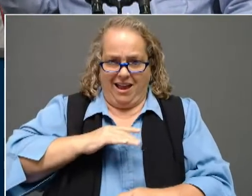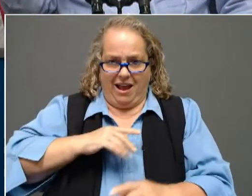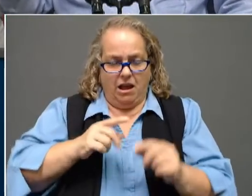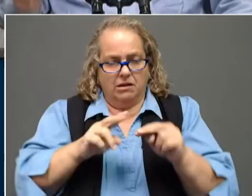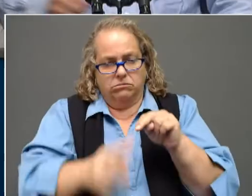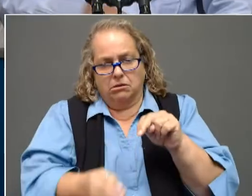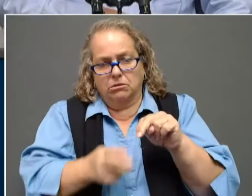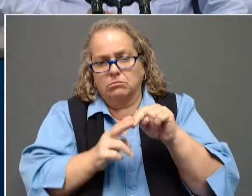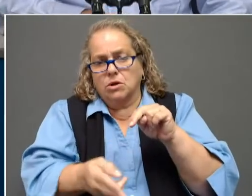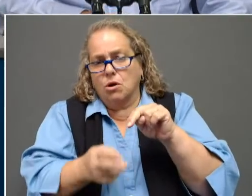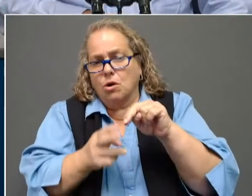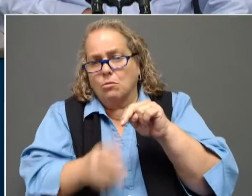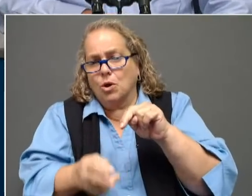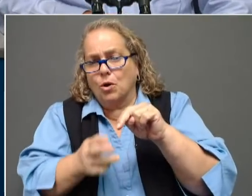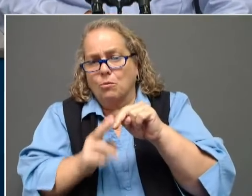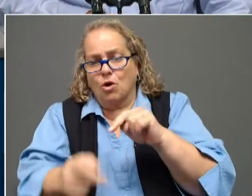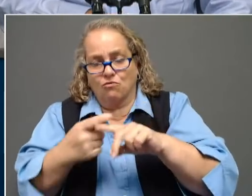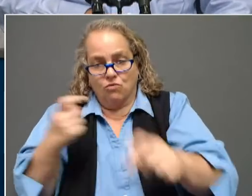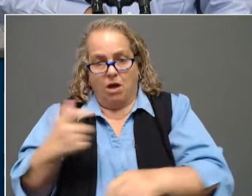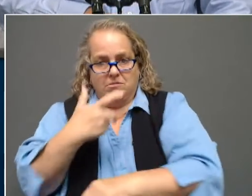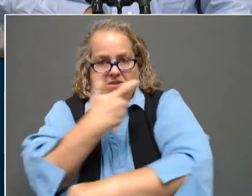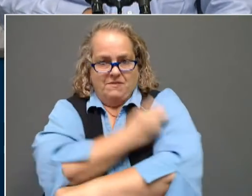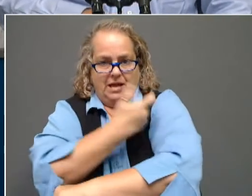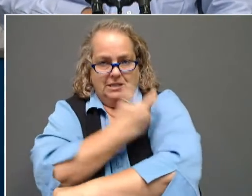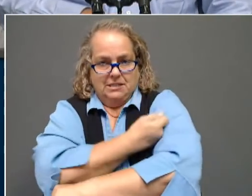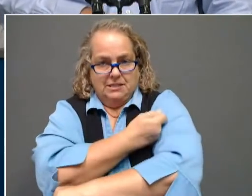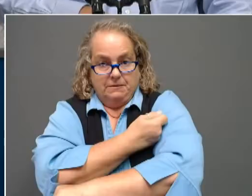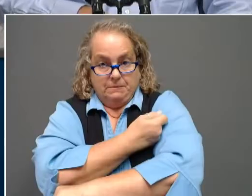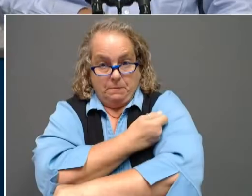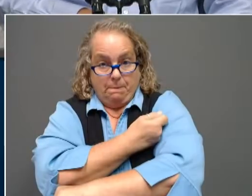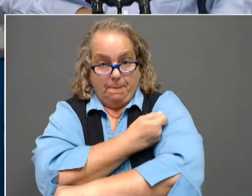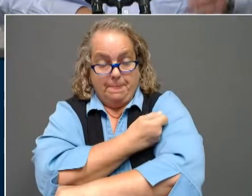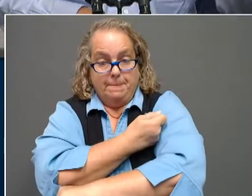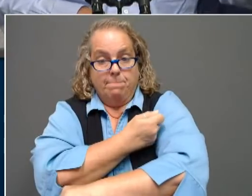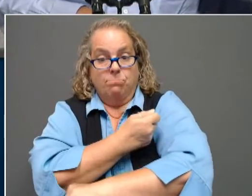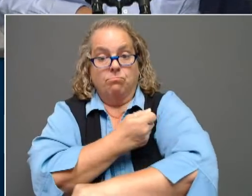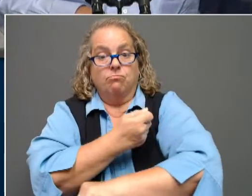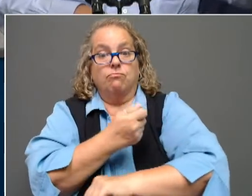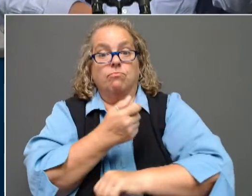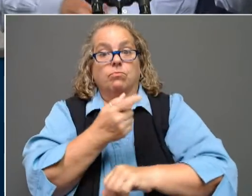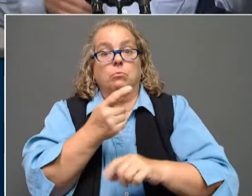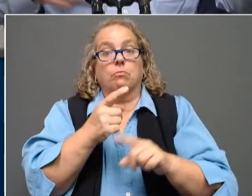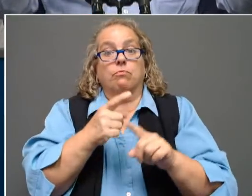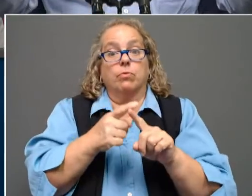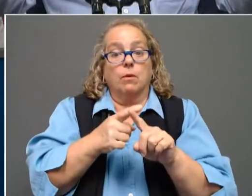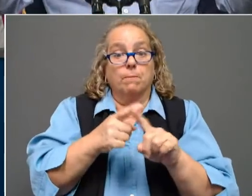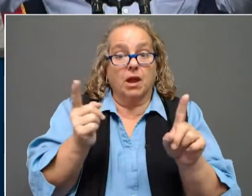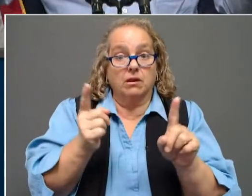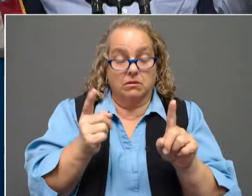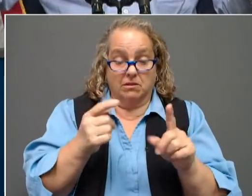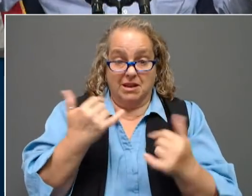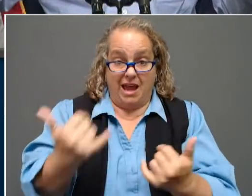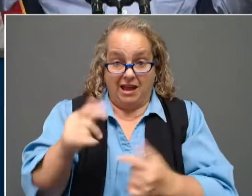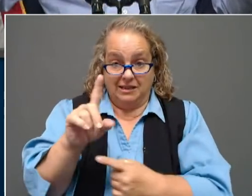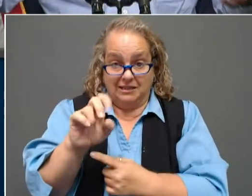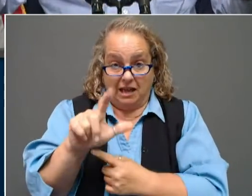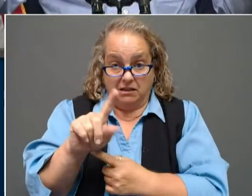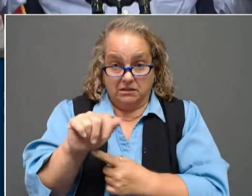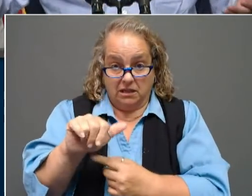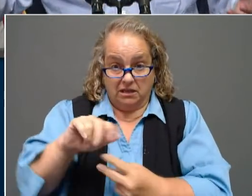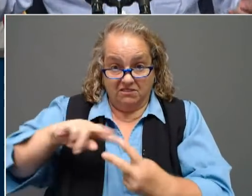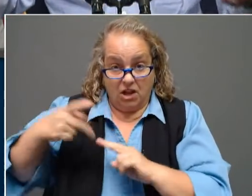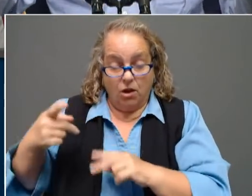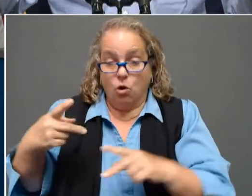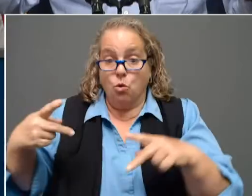week of decreasing cases. But the deadly mixture of the variant plus those who have not